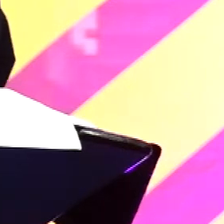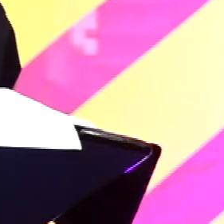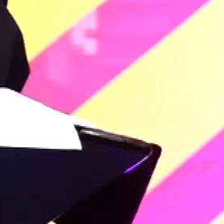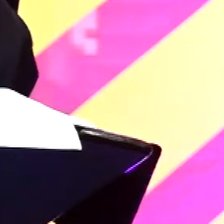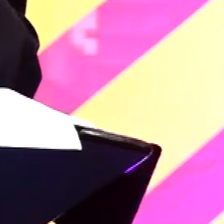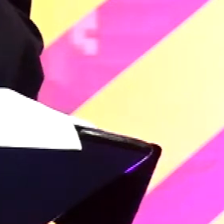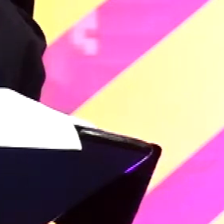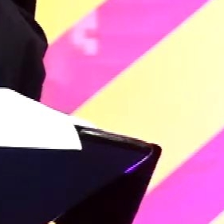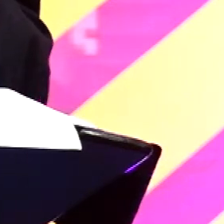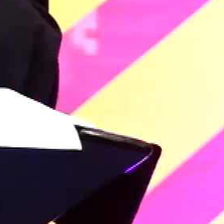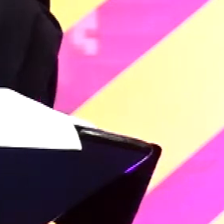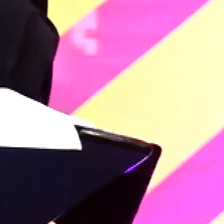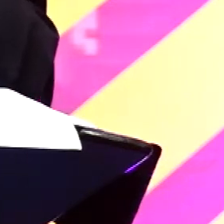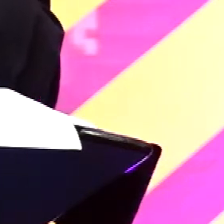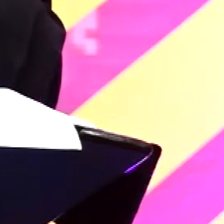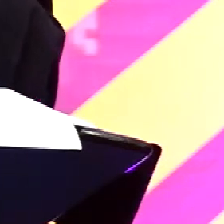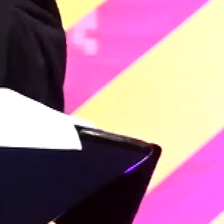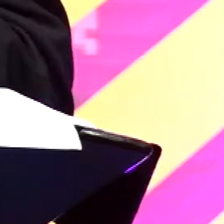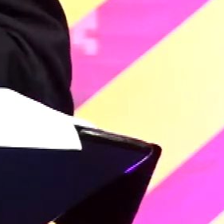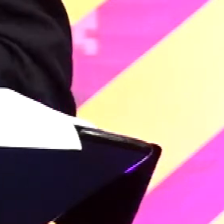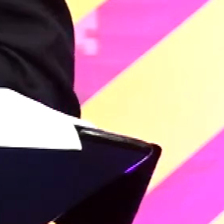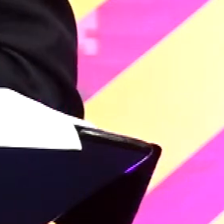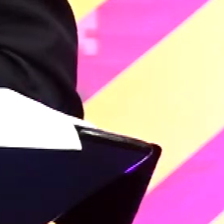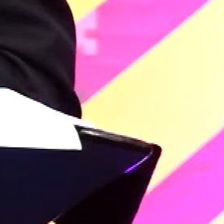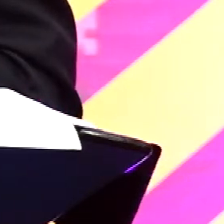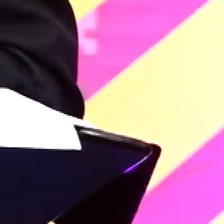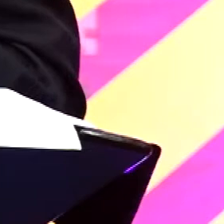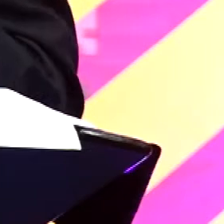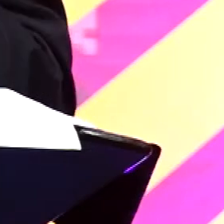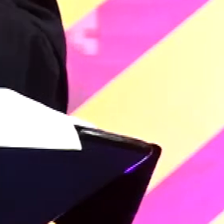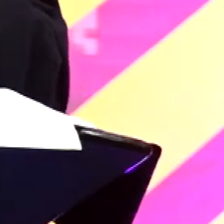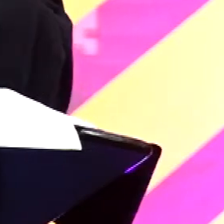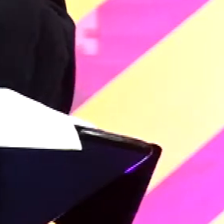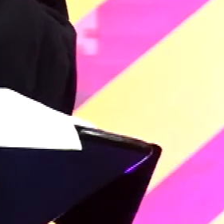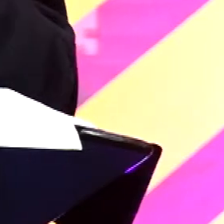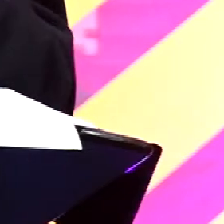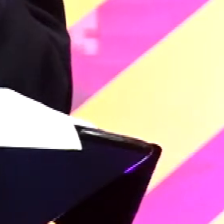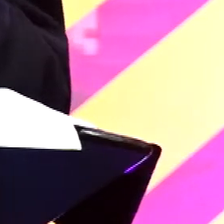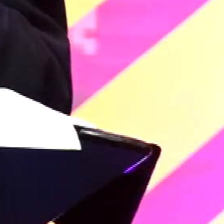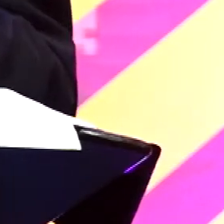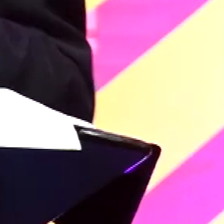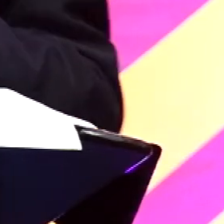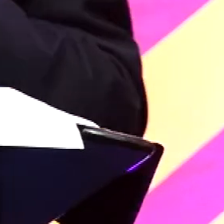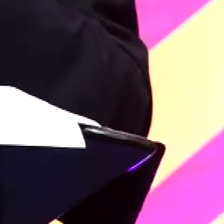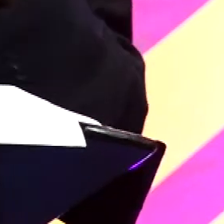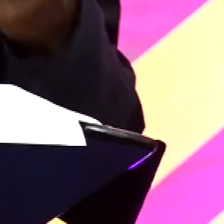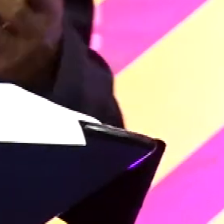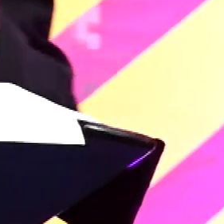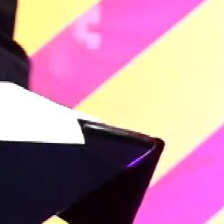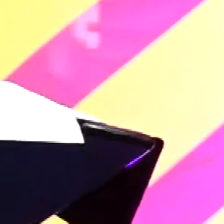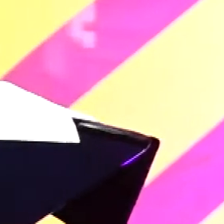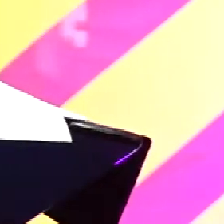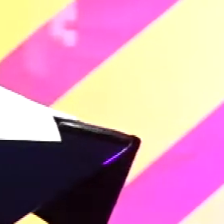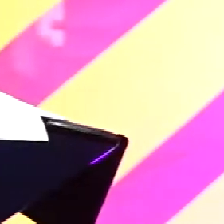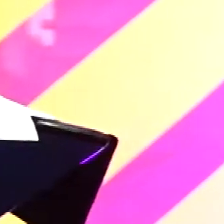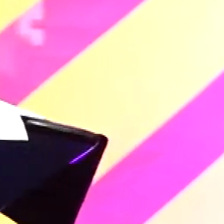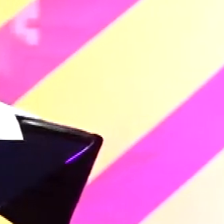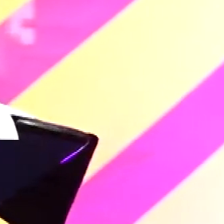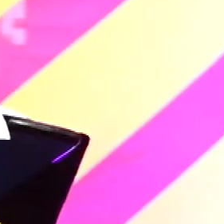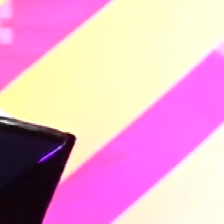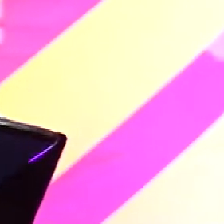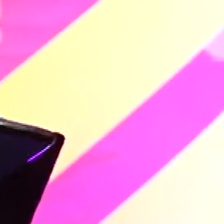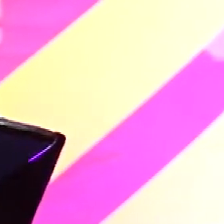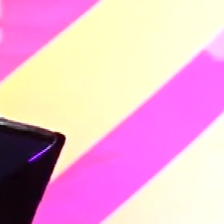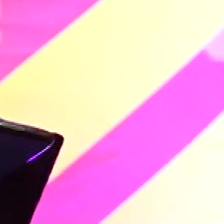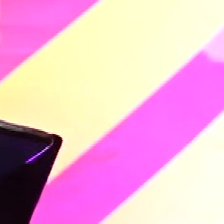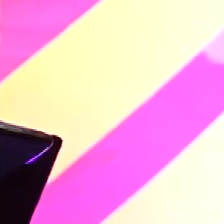Abraham spent the night in prayer, hoping some heavenly messenger might be sent to him to